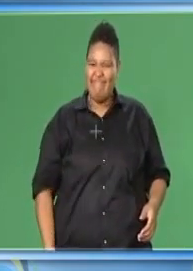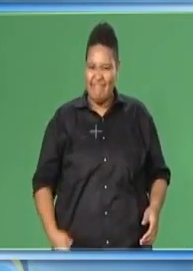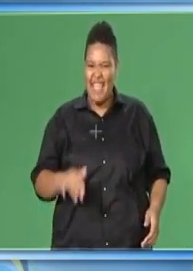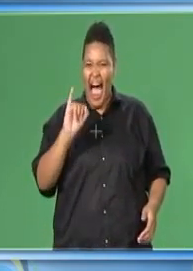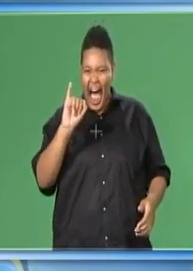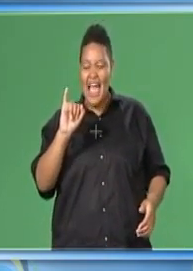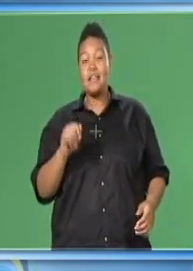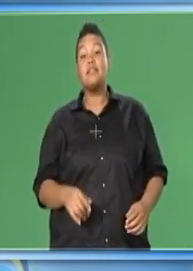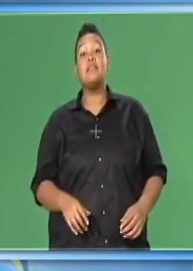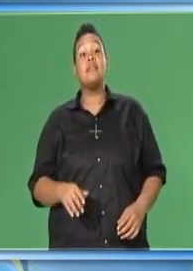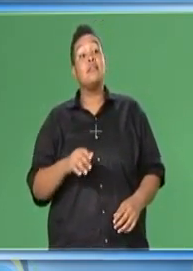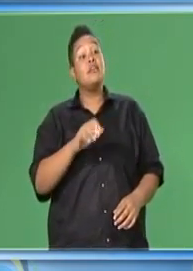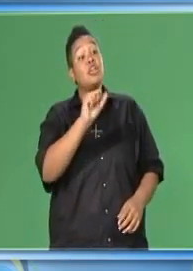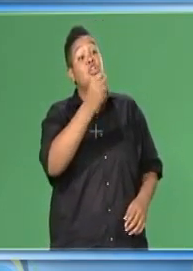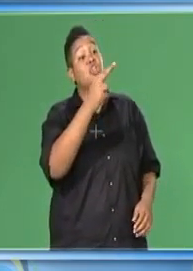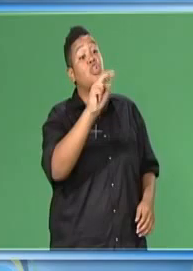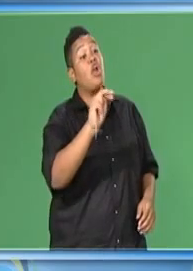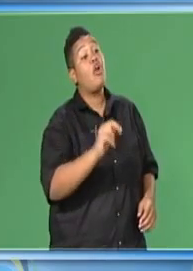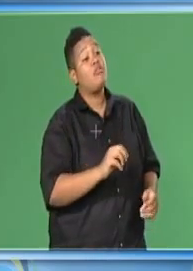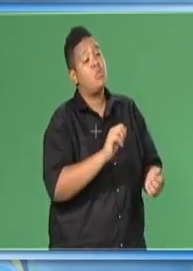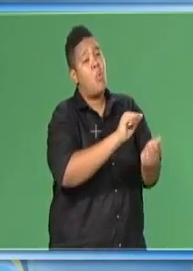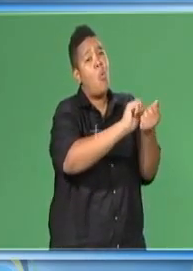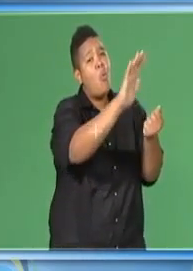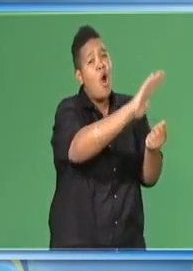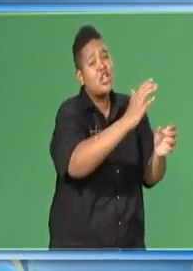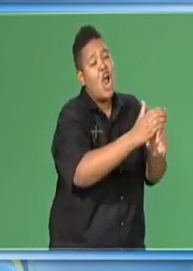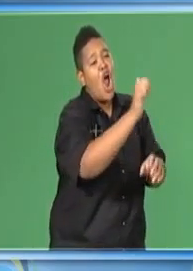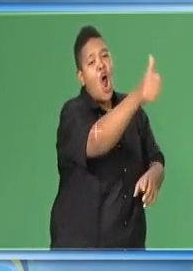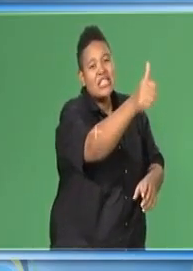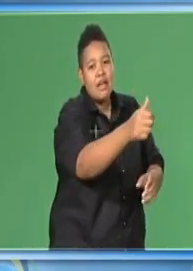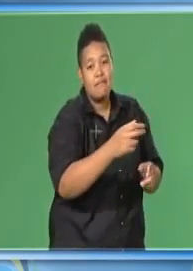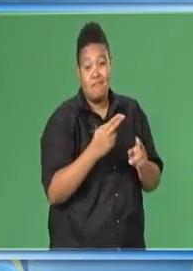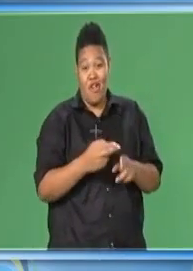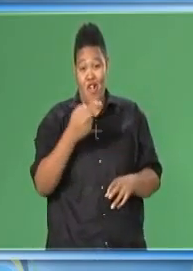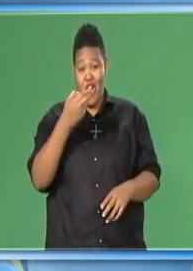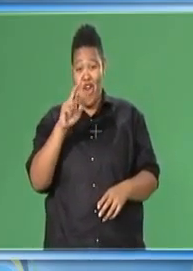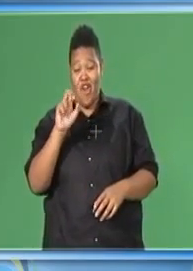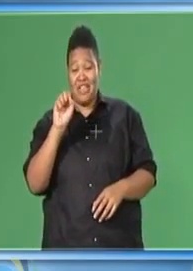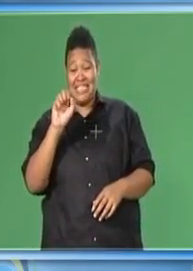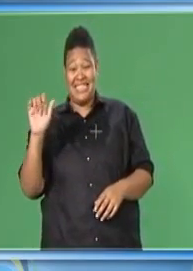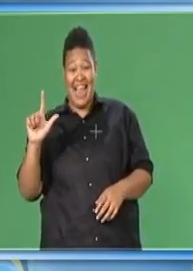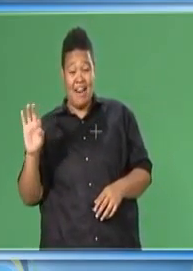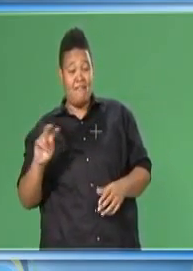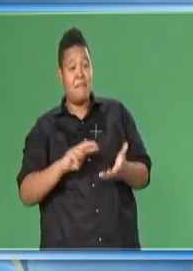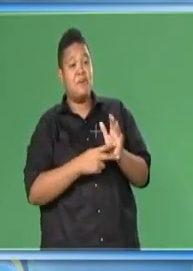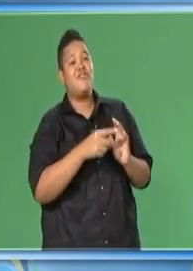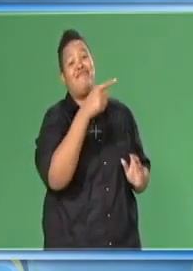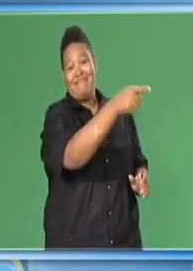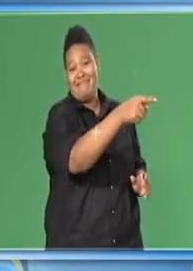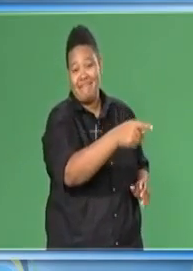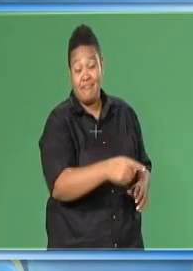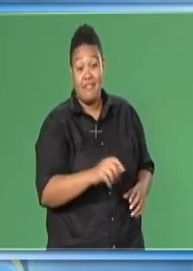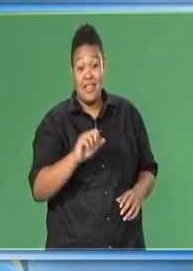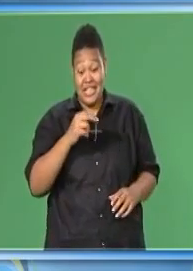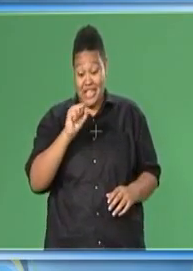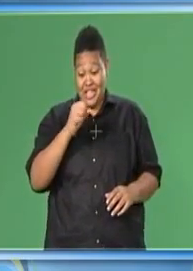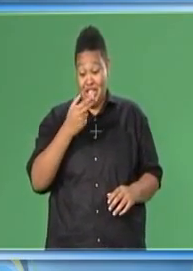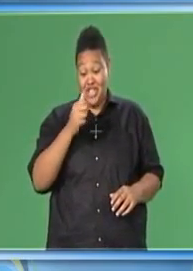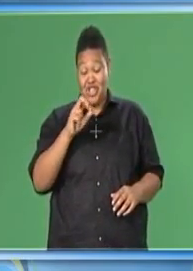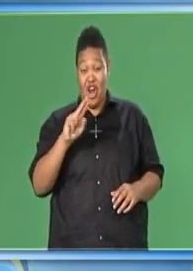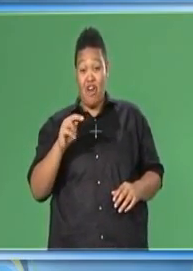the car herself. Herself refers to Sharon. It would be incorrect to say Sharon and myself washed the car,